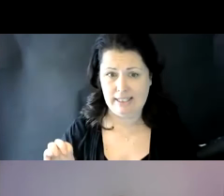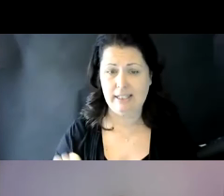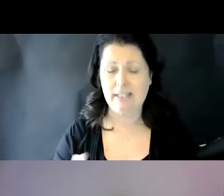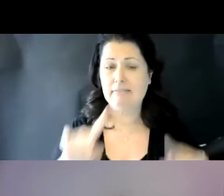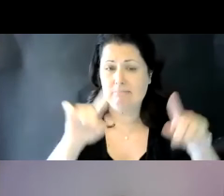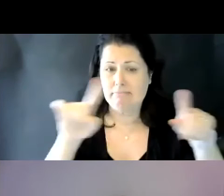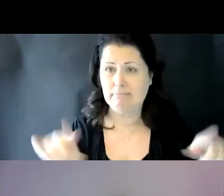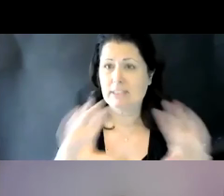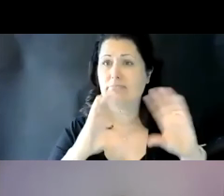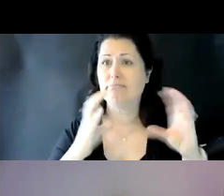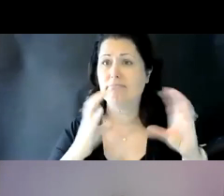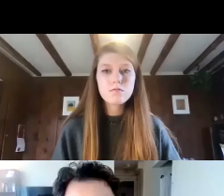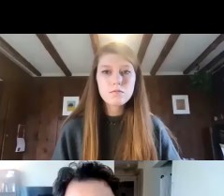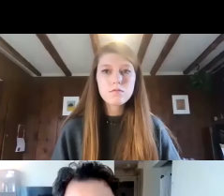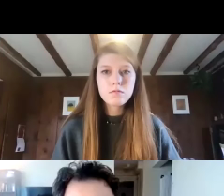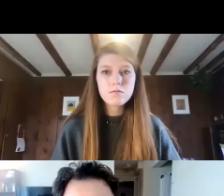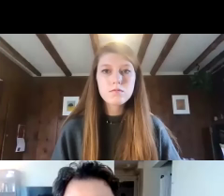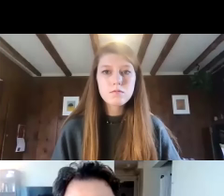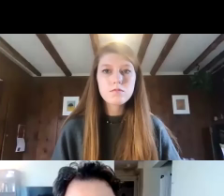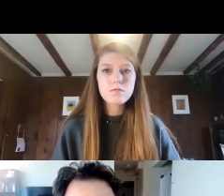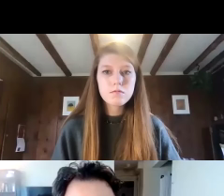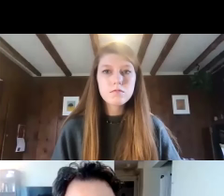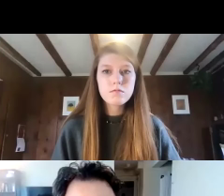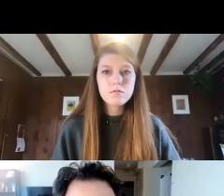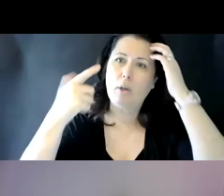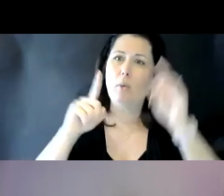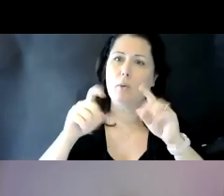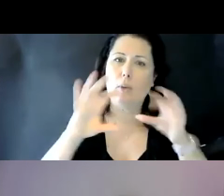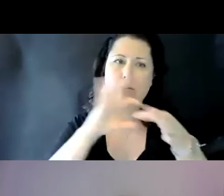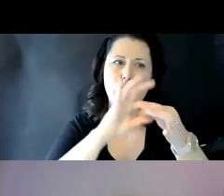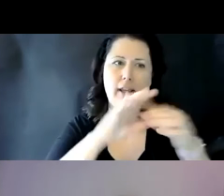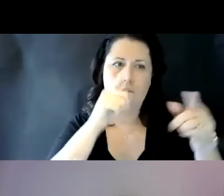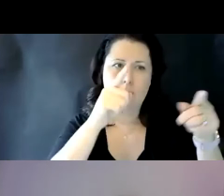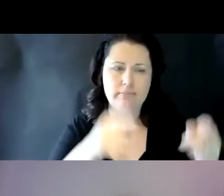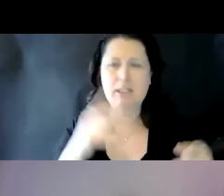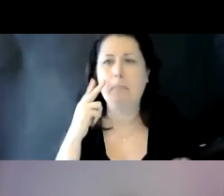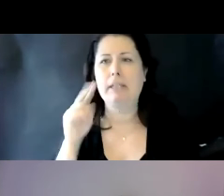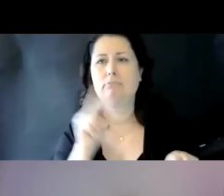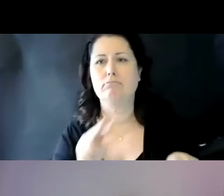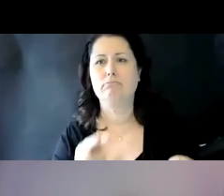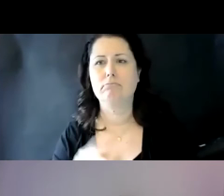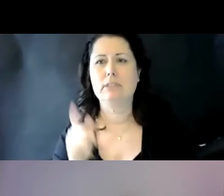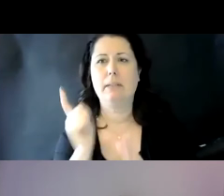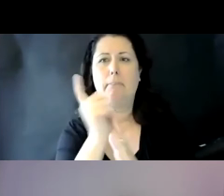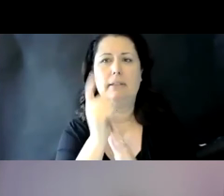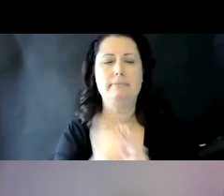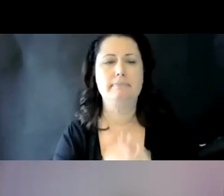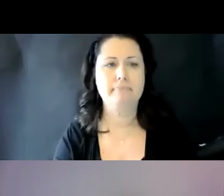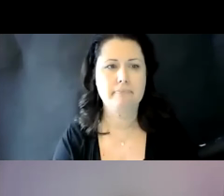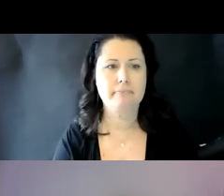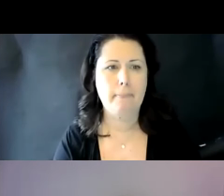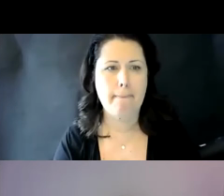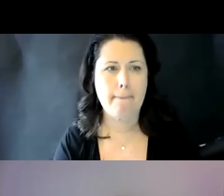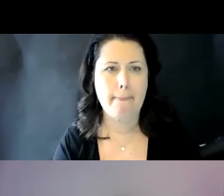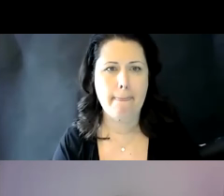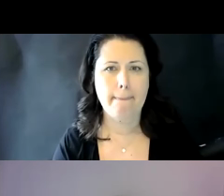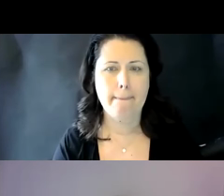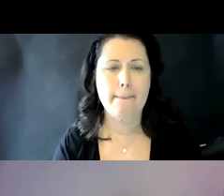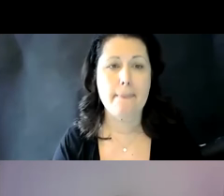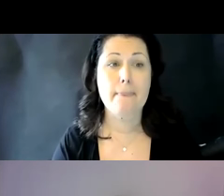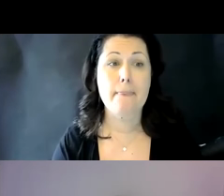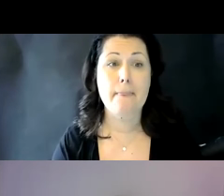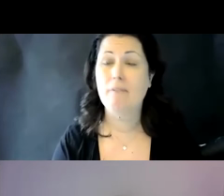on life, and the 21 questions, which I'm hoping you'll have a look at in a minute to yourselves. It's set out